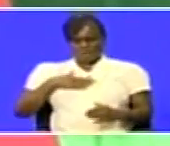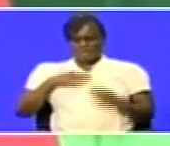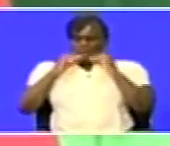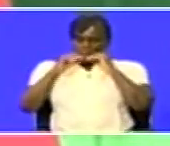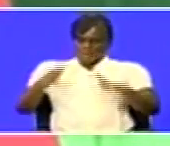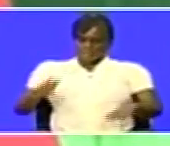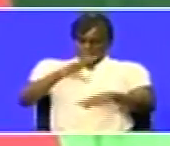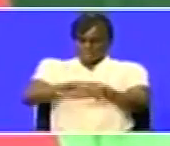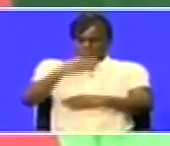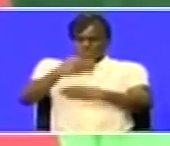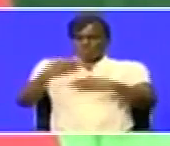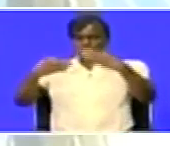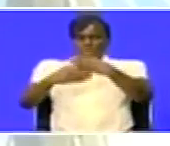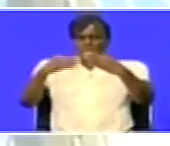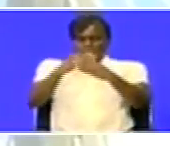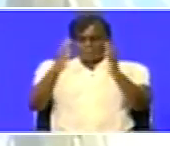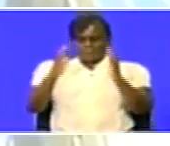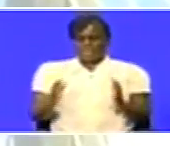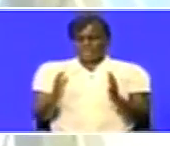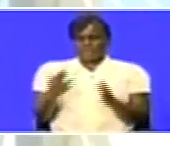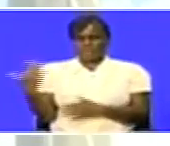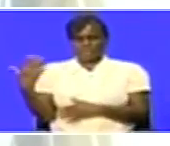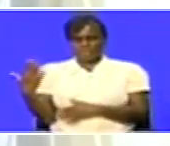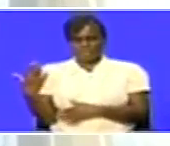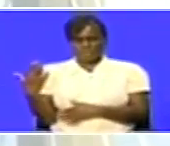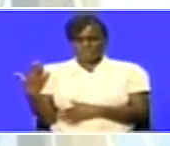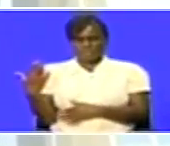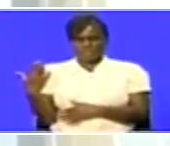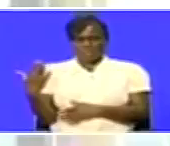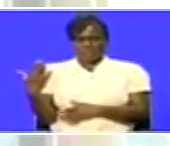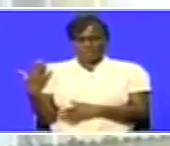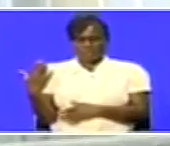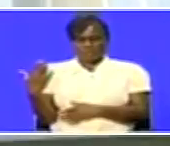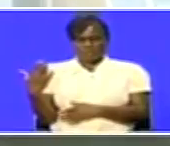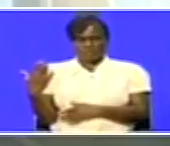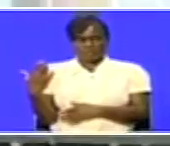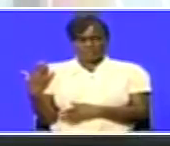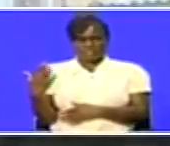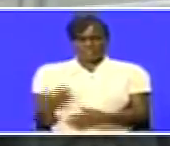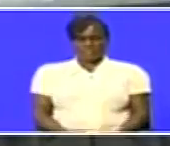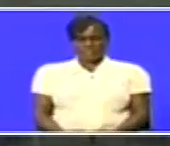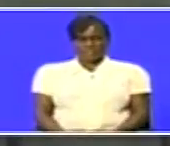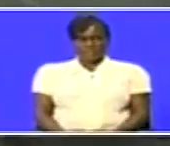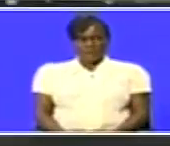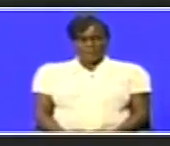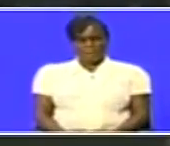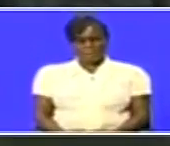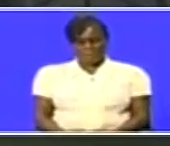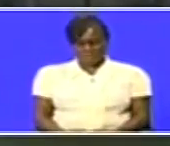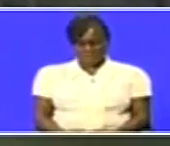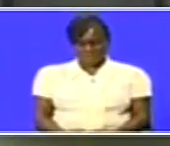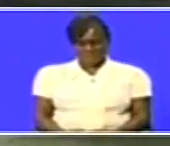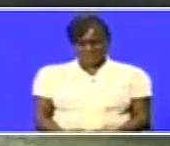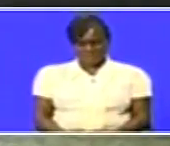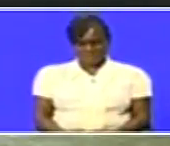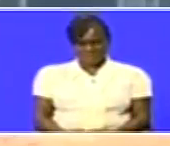kufanikiwa kujenga madaraja makubwa makubwa kwa wakati mfupi. The new bridge is 680 meters long and 27.5 meters